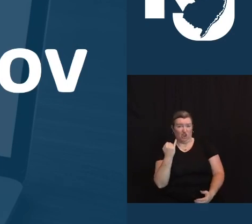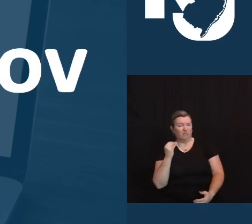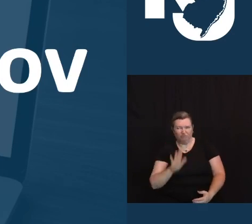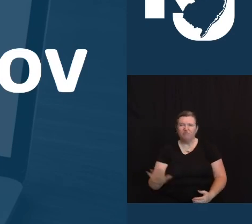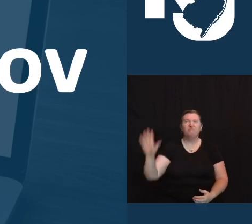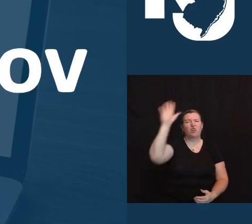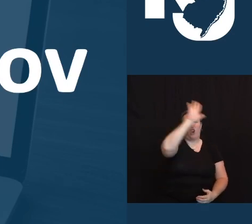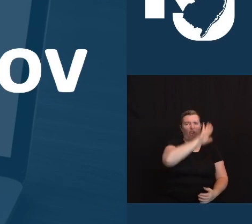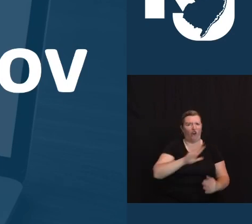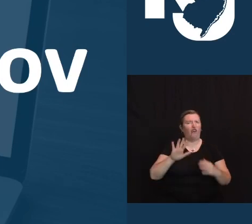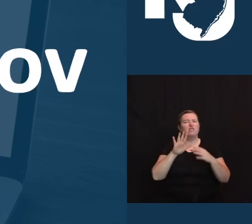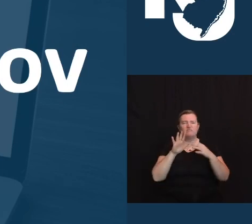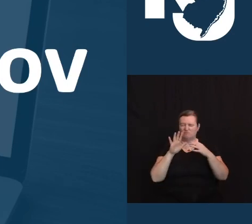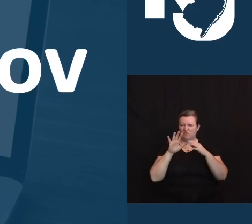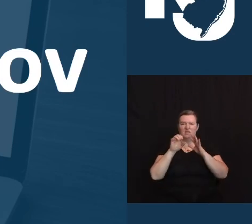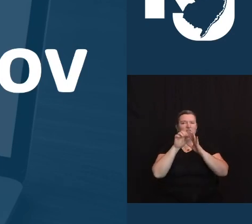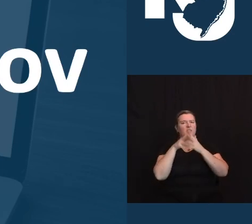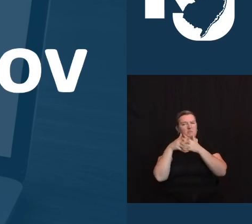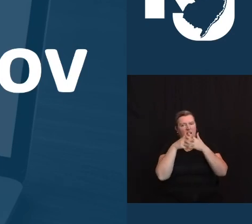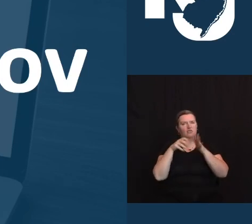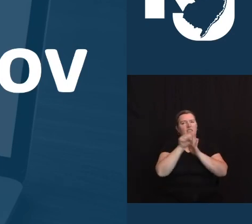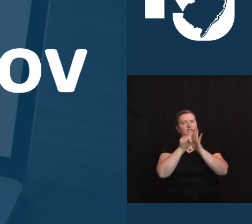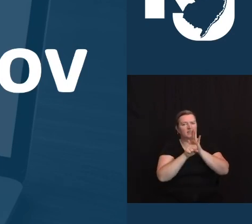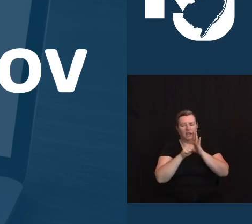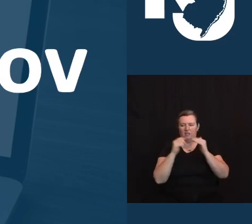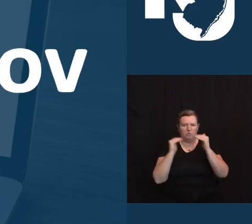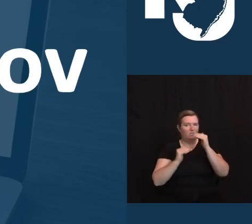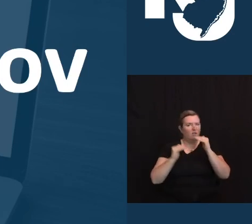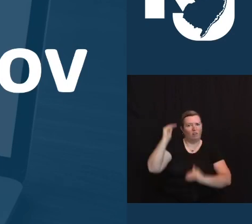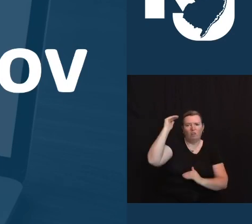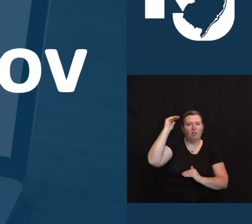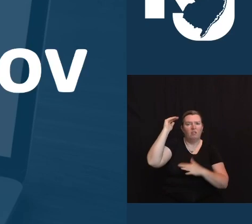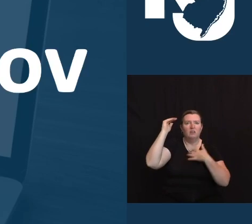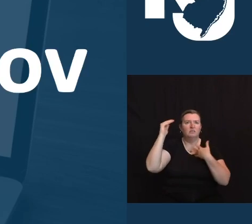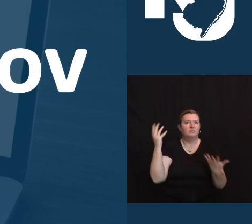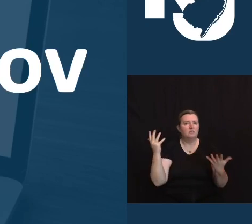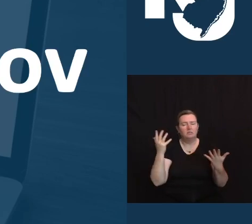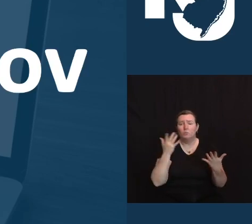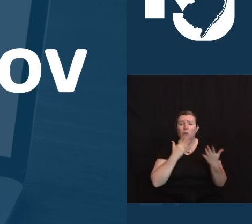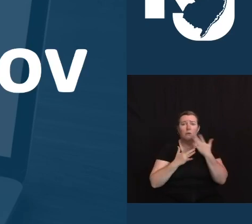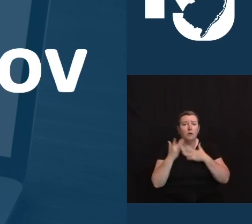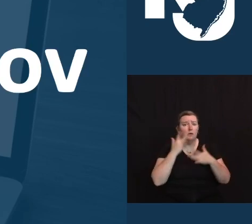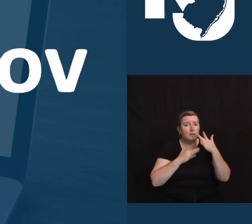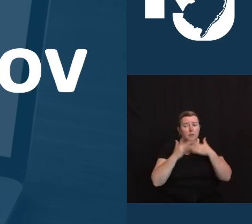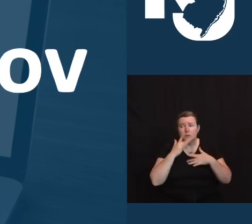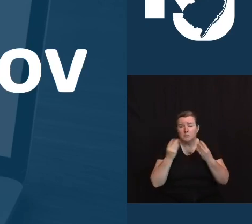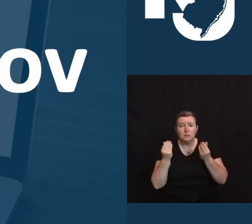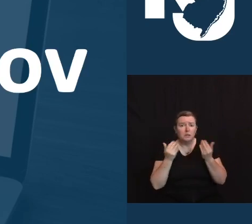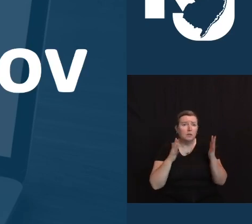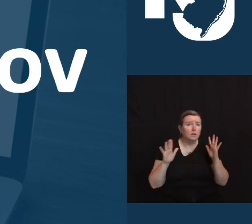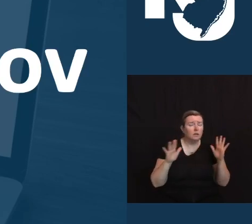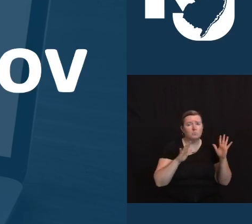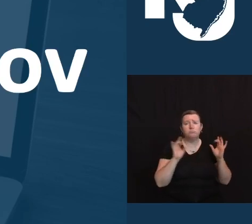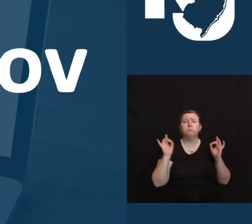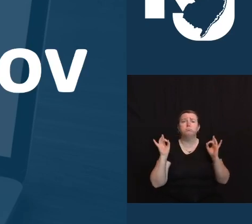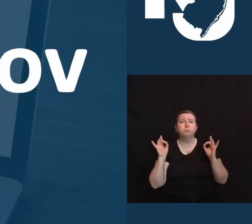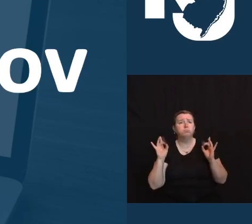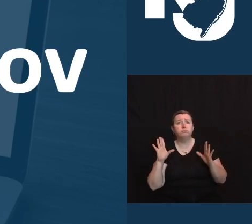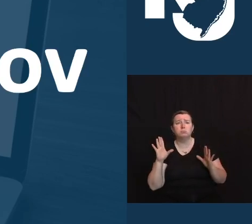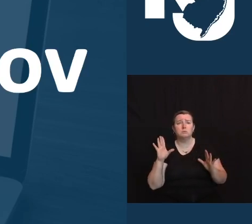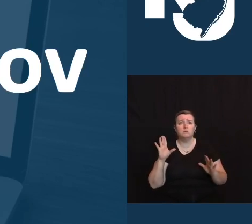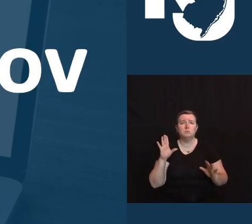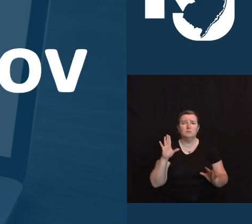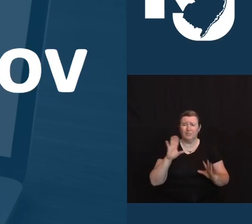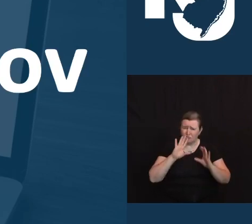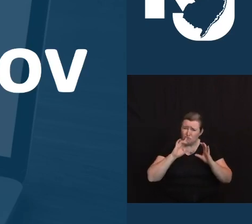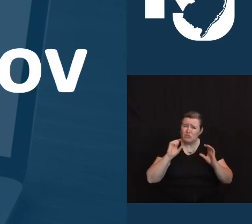a historic fiscal crisis, the likes of which has only happened twice in our state's 244-year